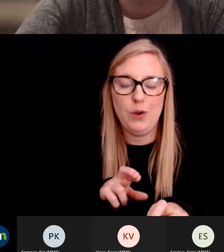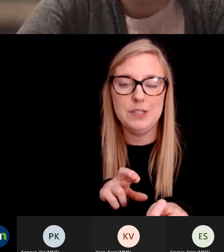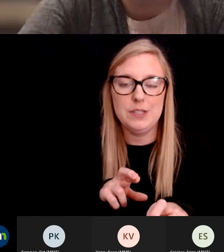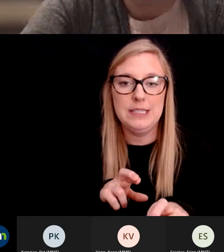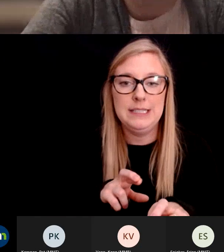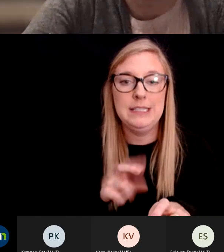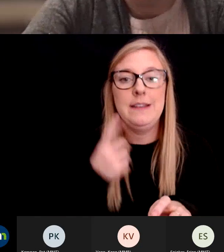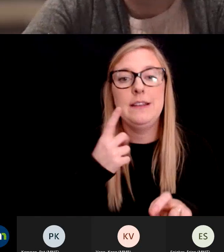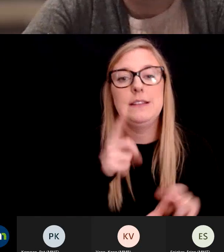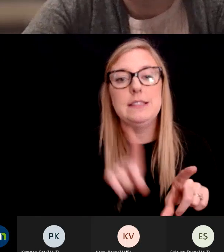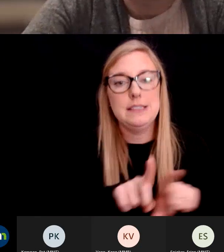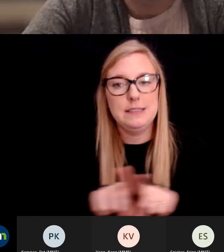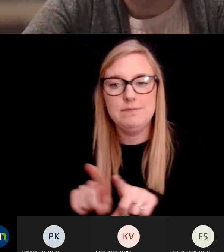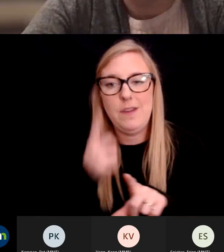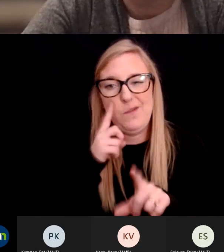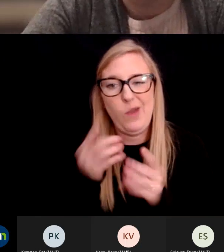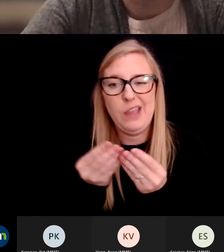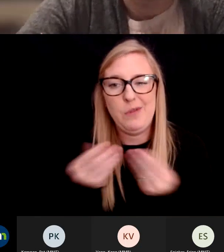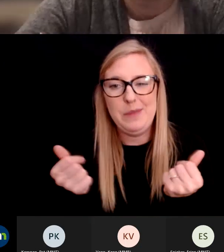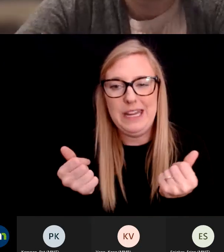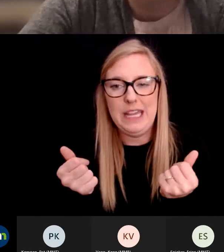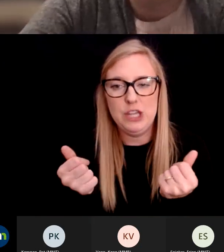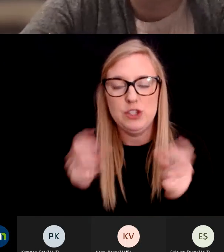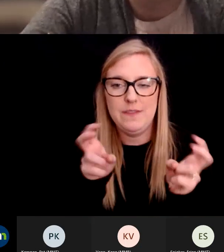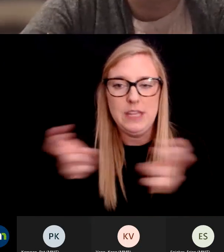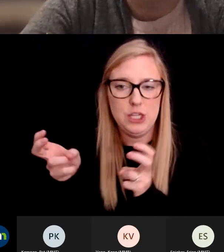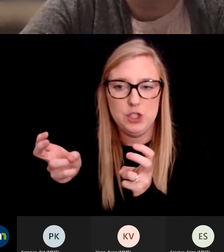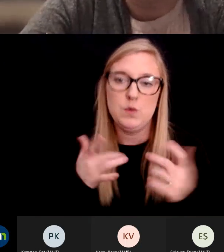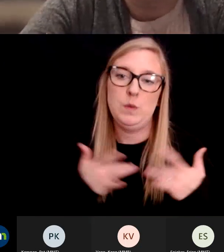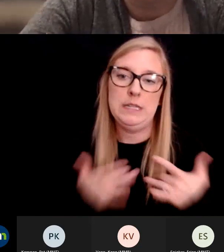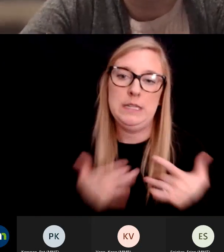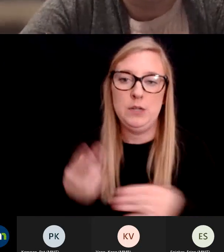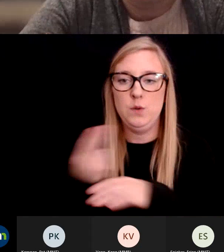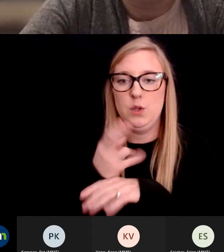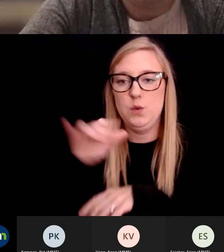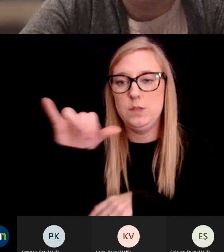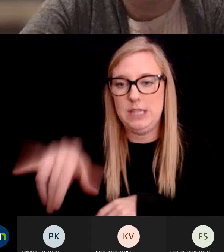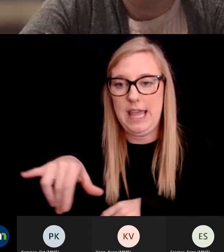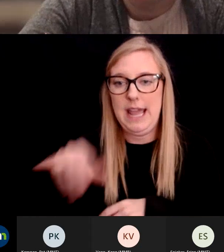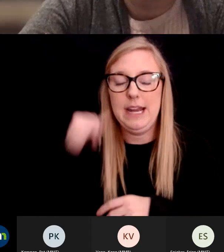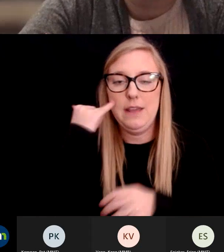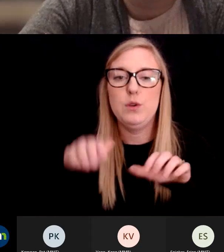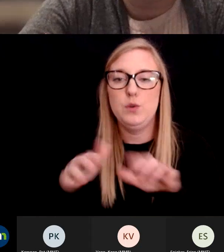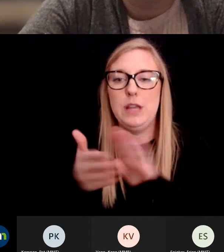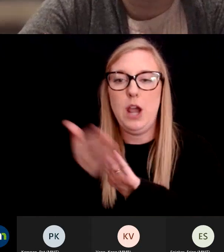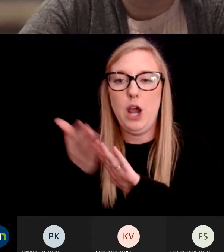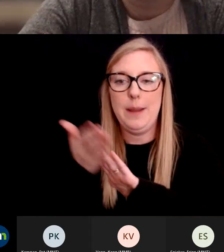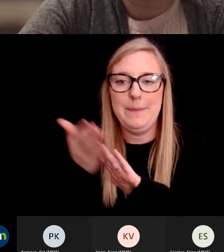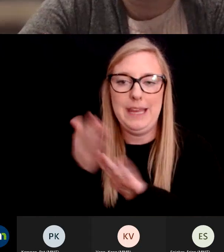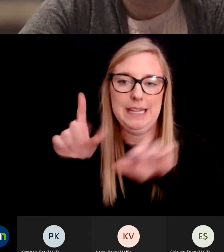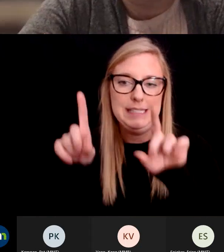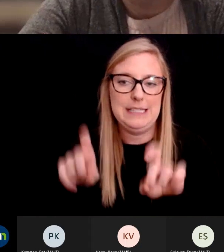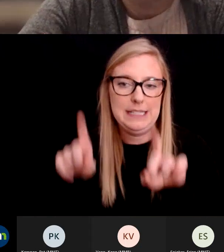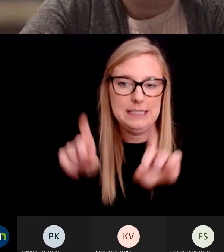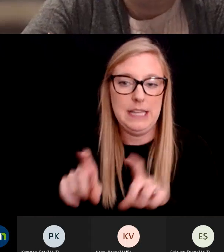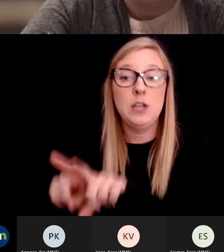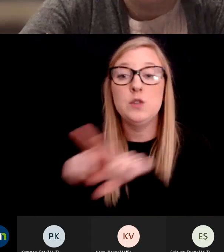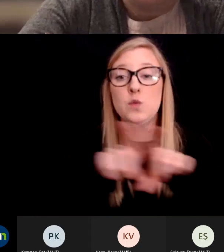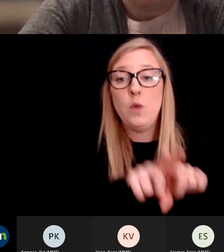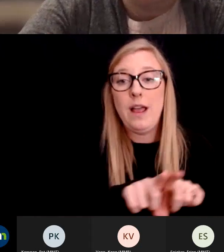those issues. So that's usually where we tend to go when we do automated testing, as well as